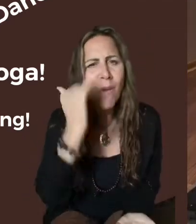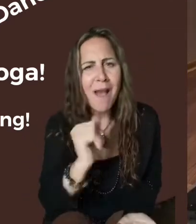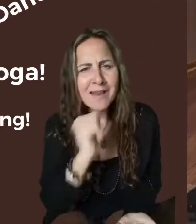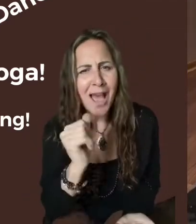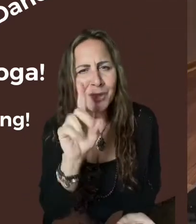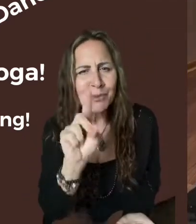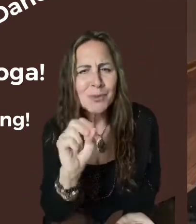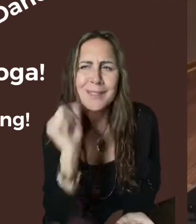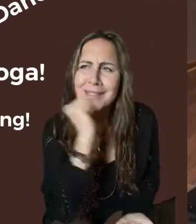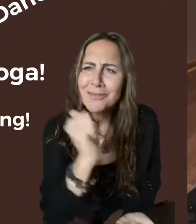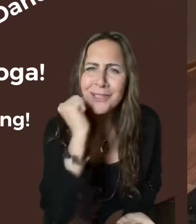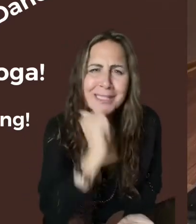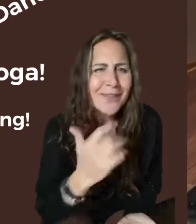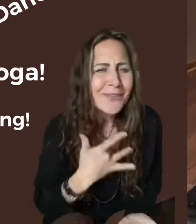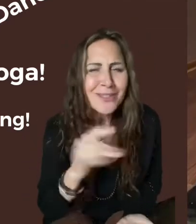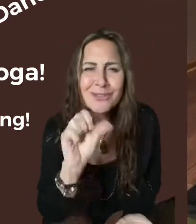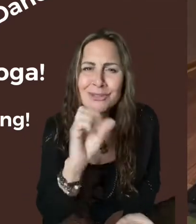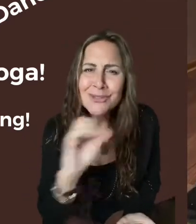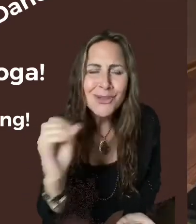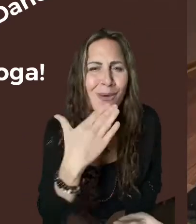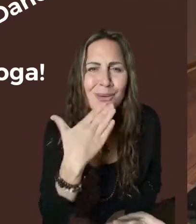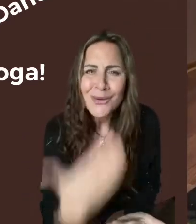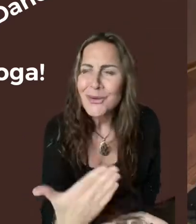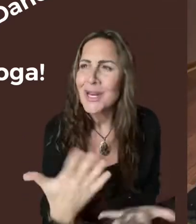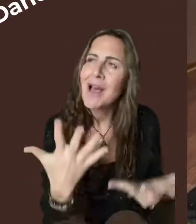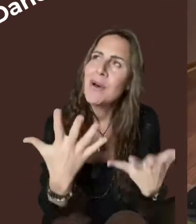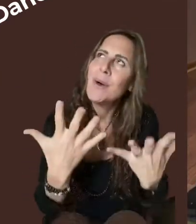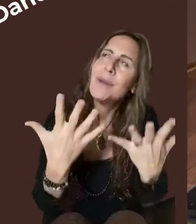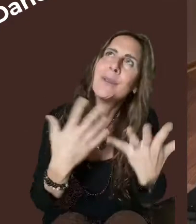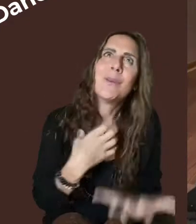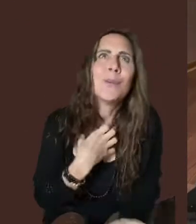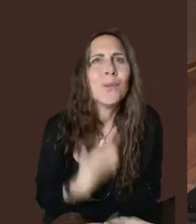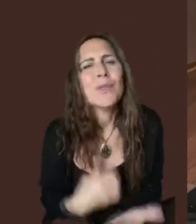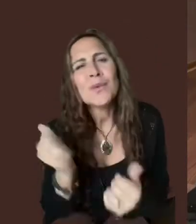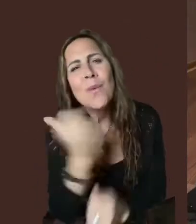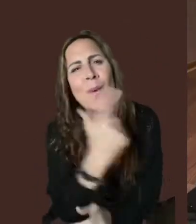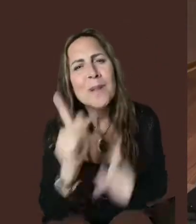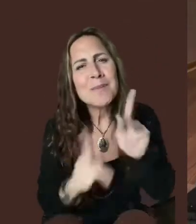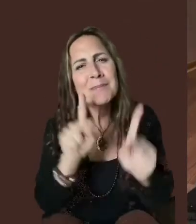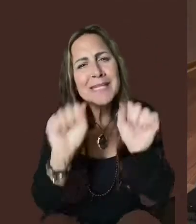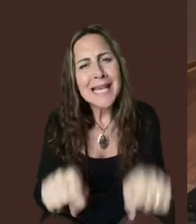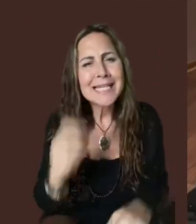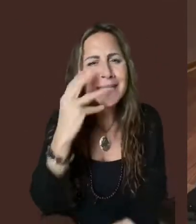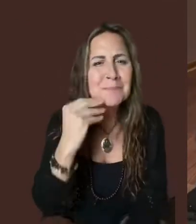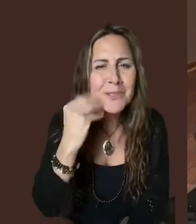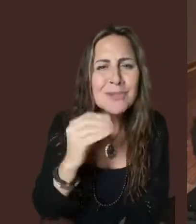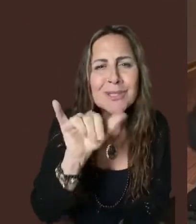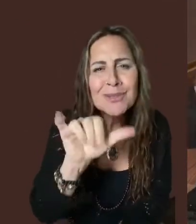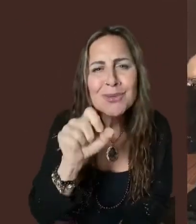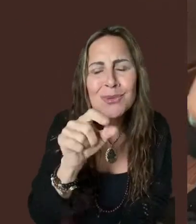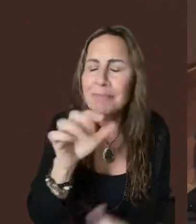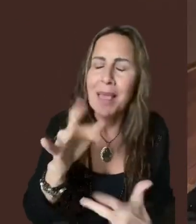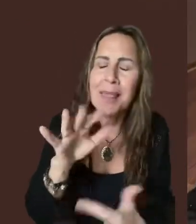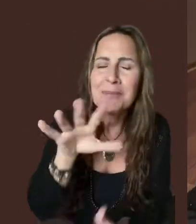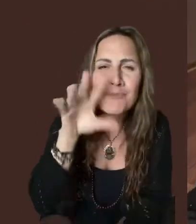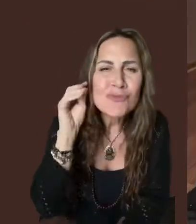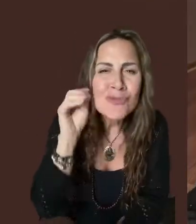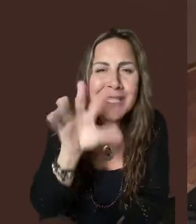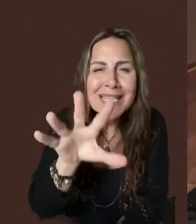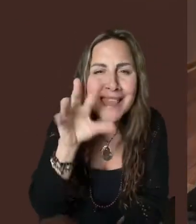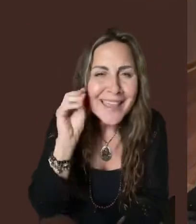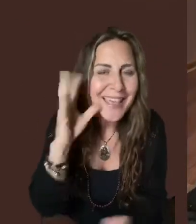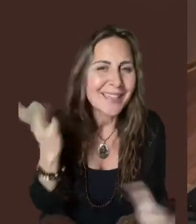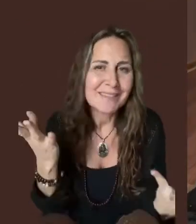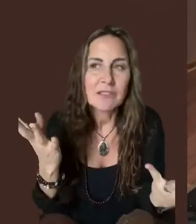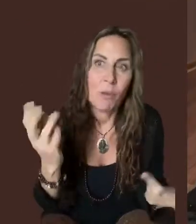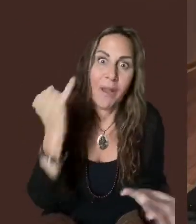time when it feels so good? I say, I wish everybody could experience this. So it's like it's in me that when something works for